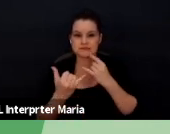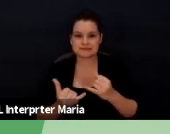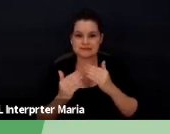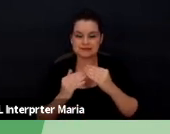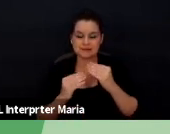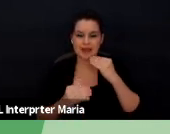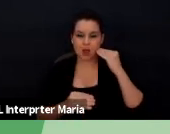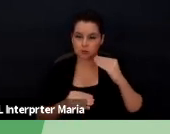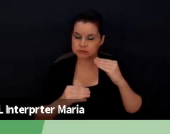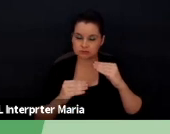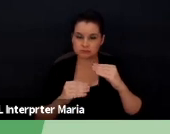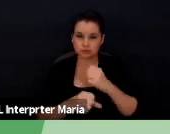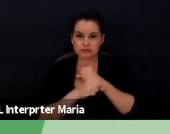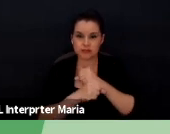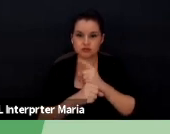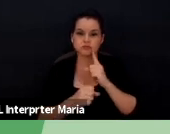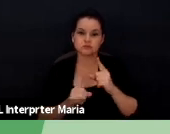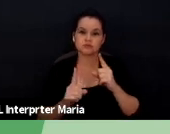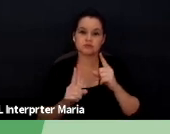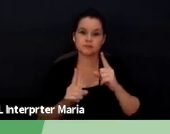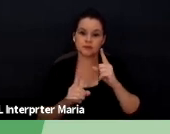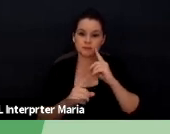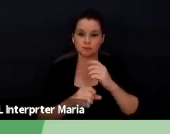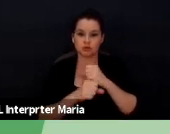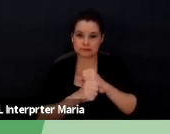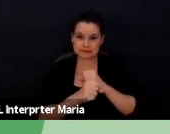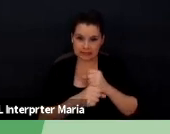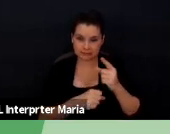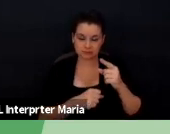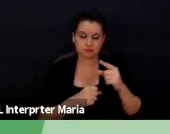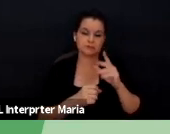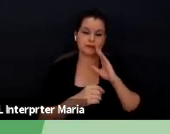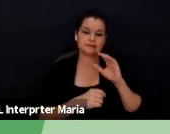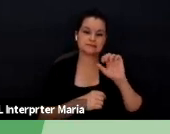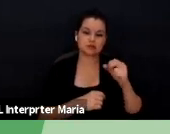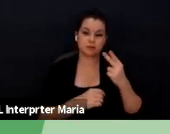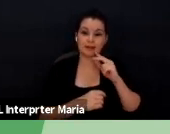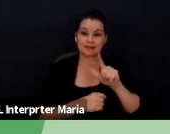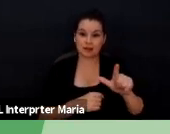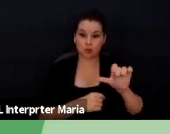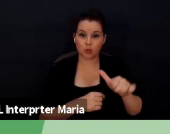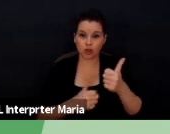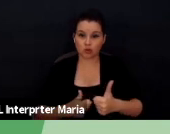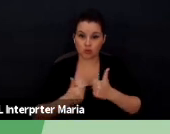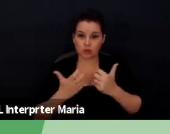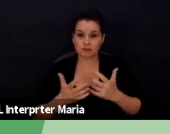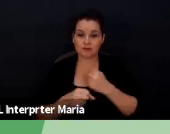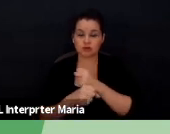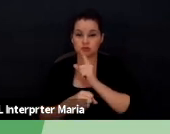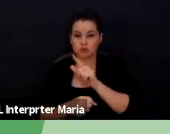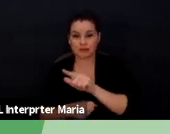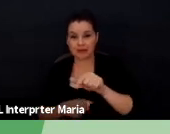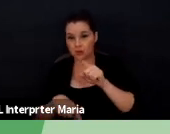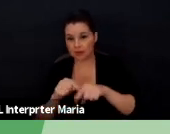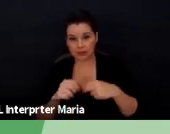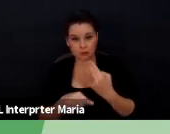protections to protect residents from sexual harassment by landlords and other residents, while ensuring landlords cannot use sexual